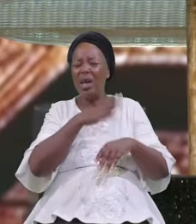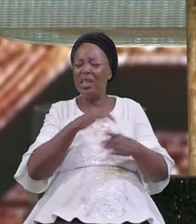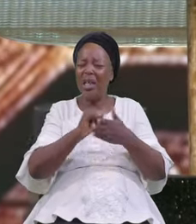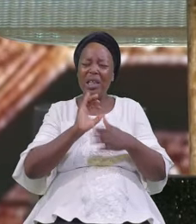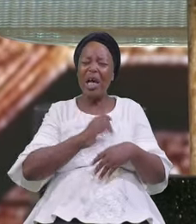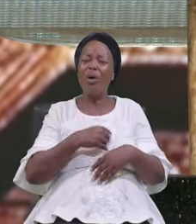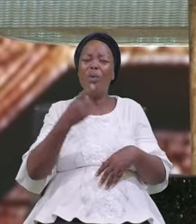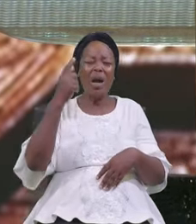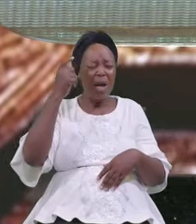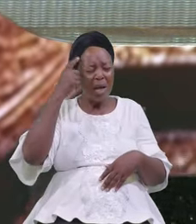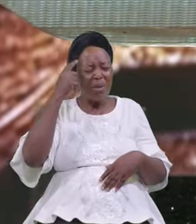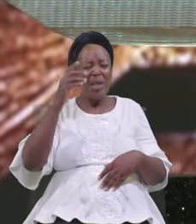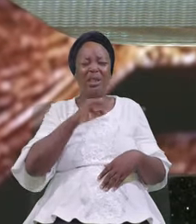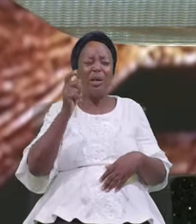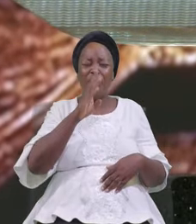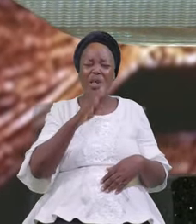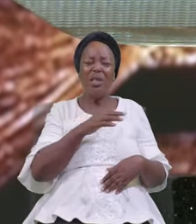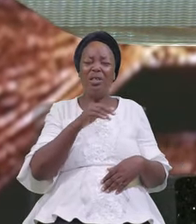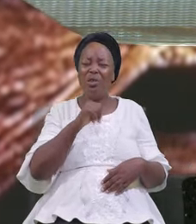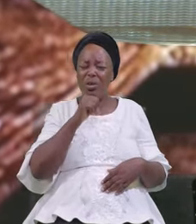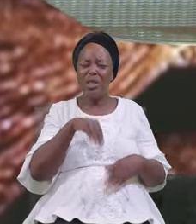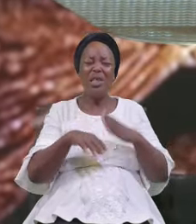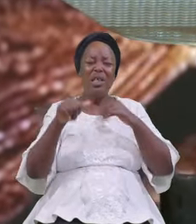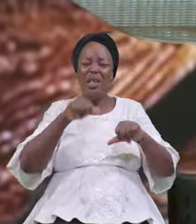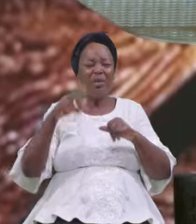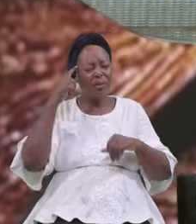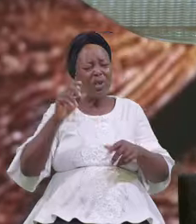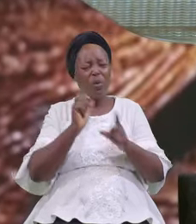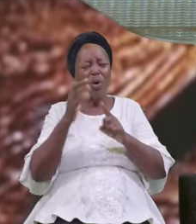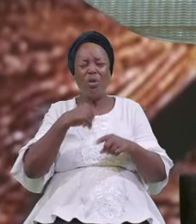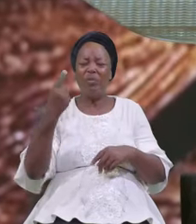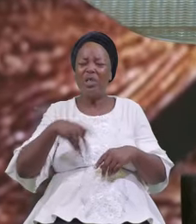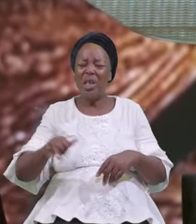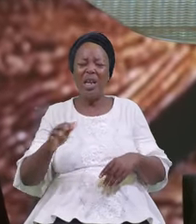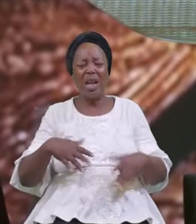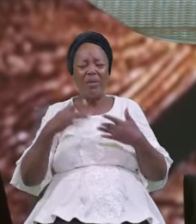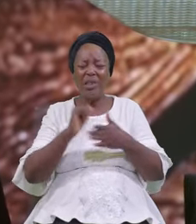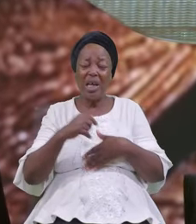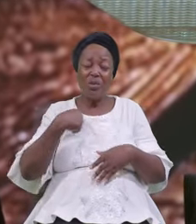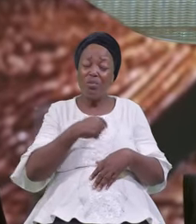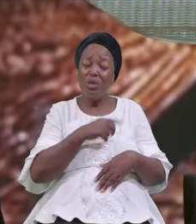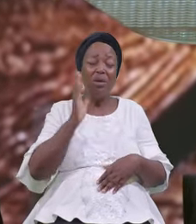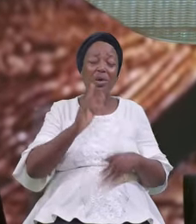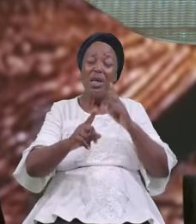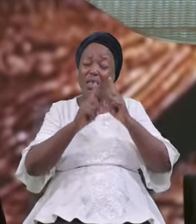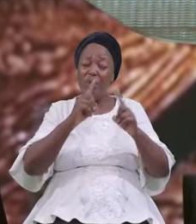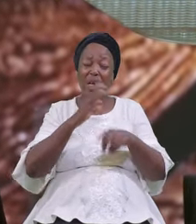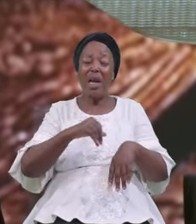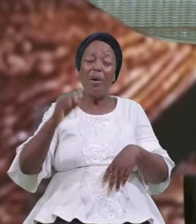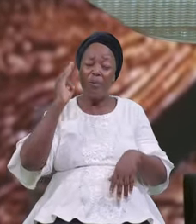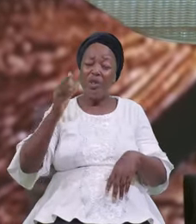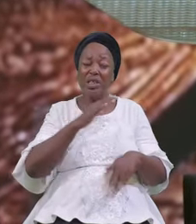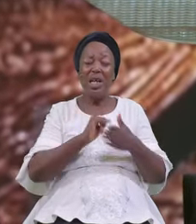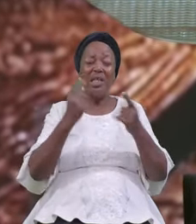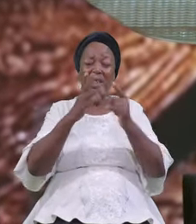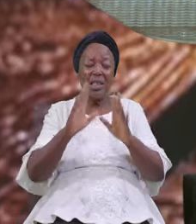be endowed with the word of eternal life, that we will speak and sinners will repent, and sinners will come